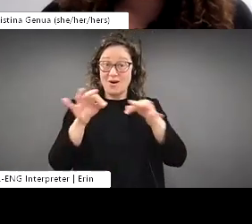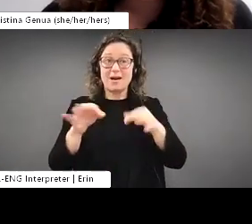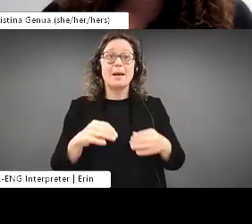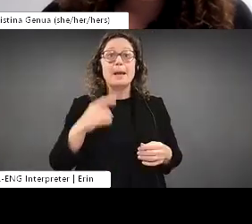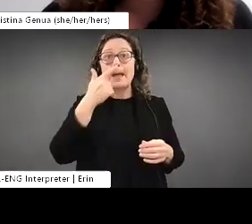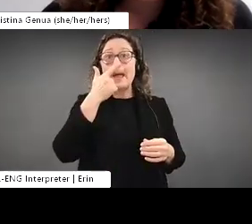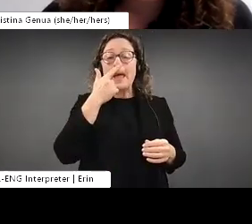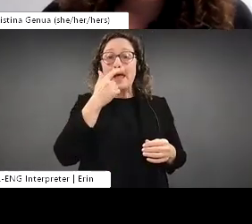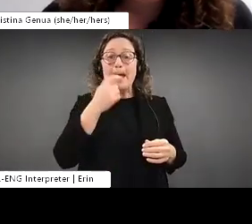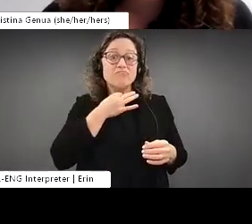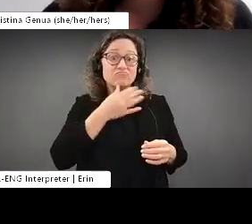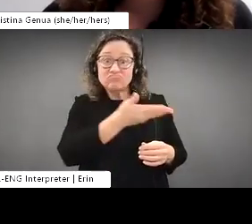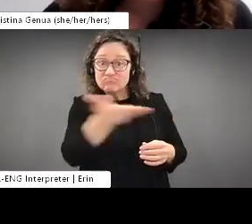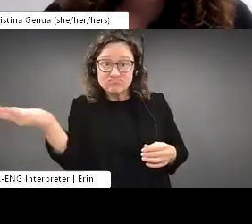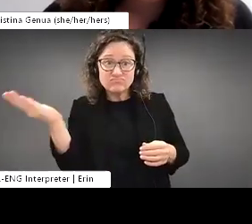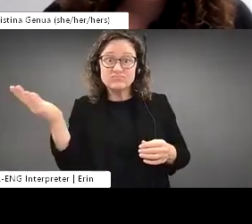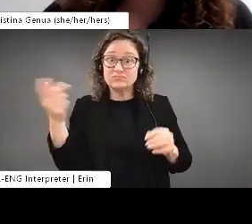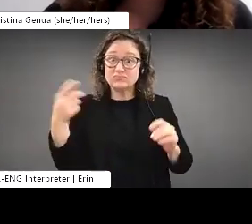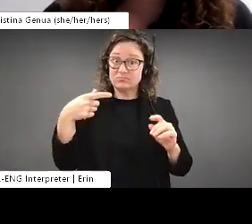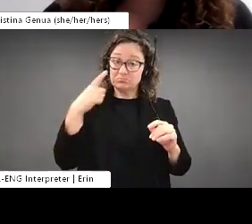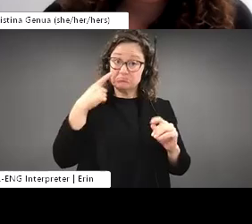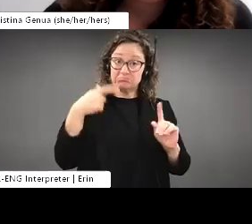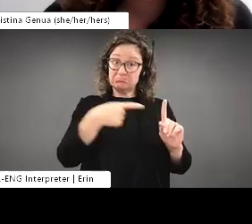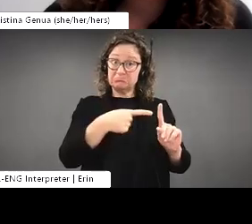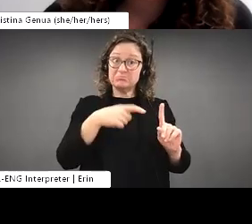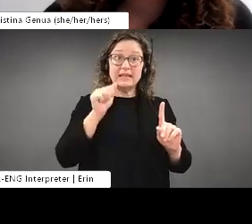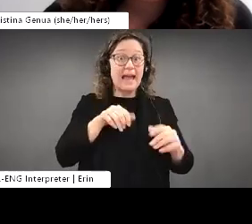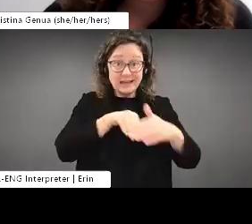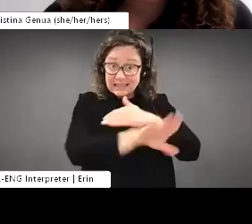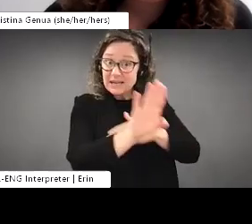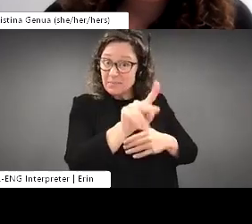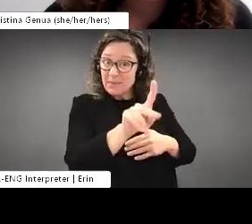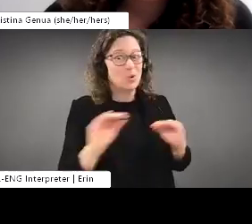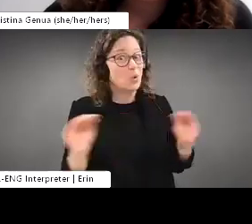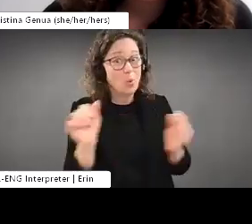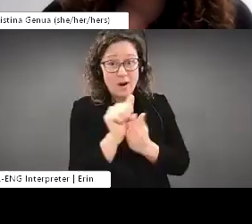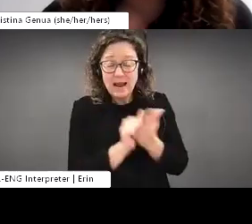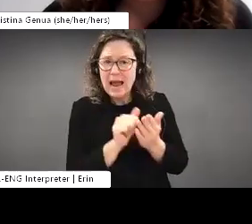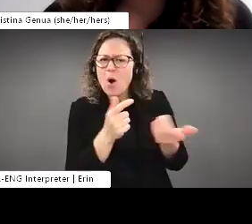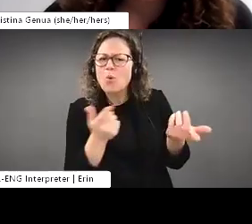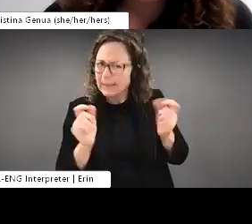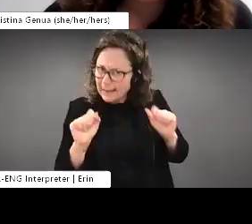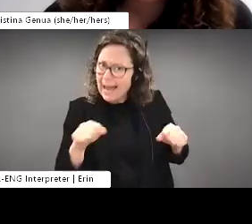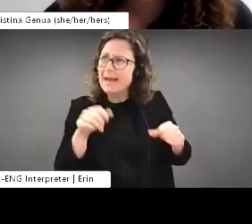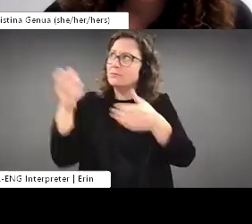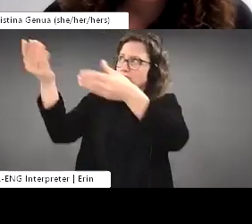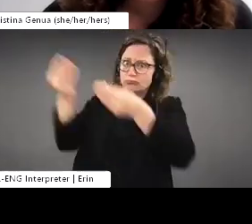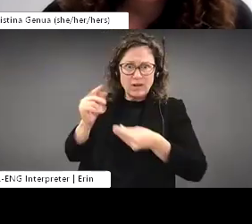does anyone think otherwise? Like, could he have gone into the bank to open an account or to cash the